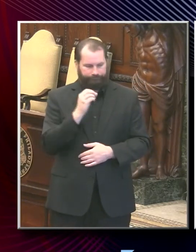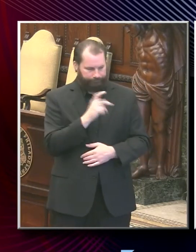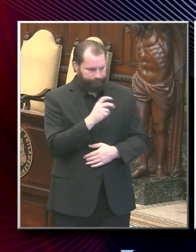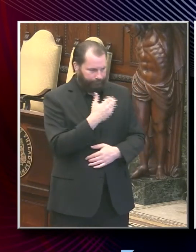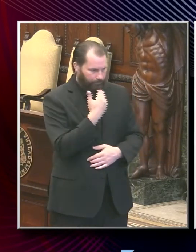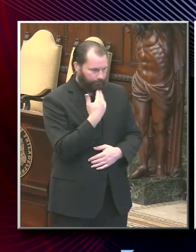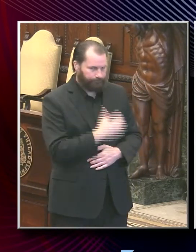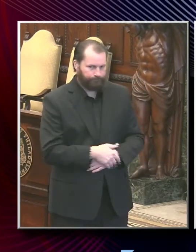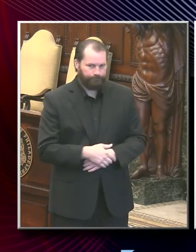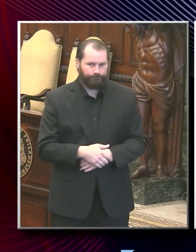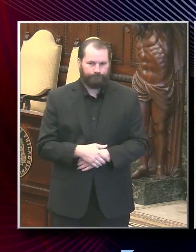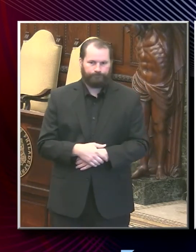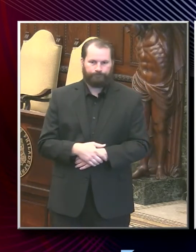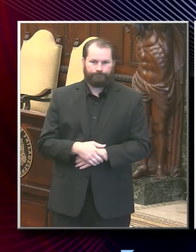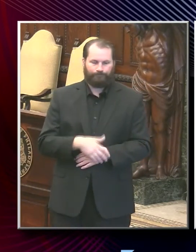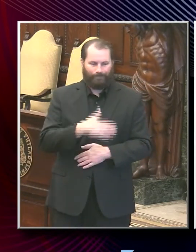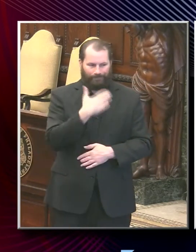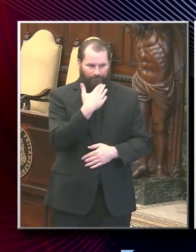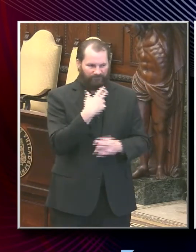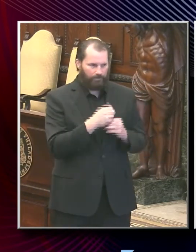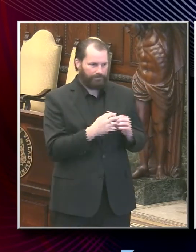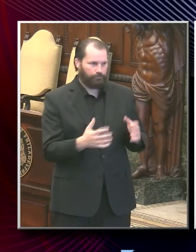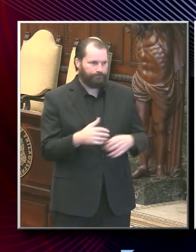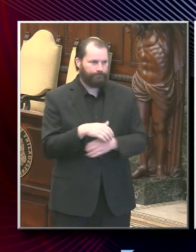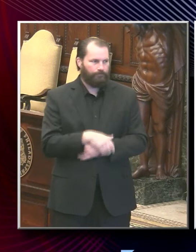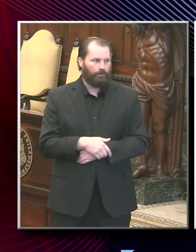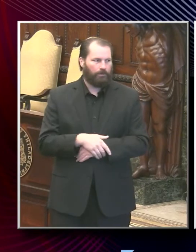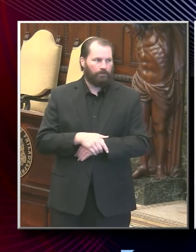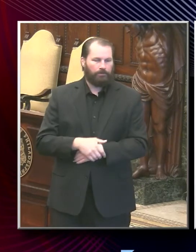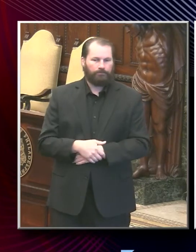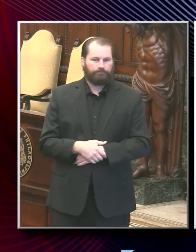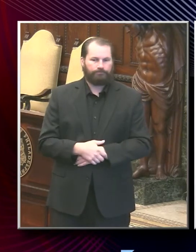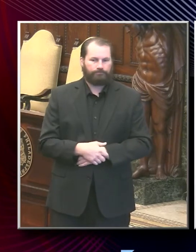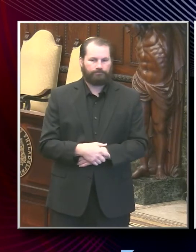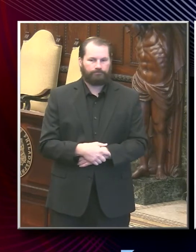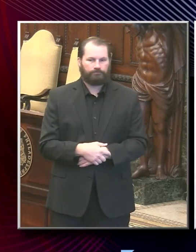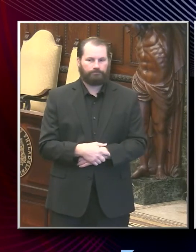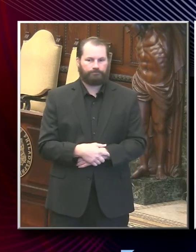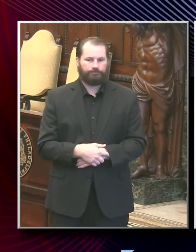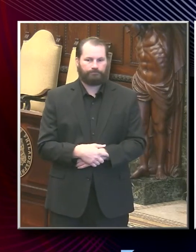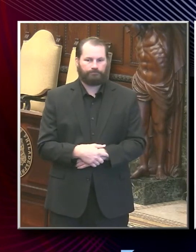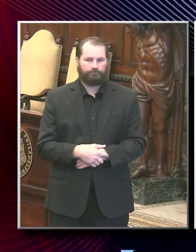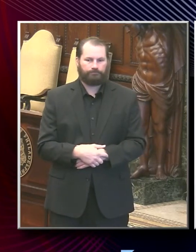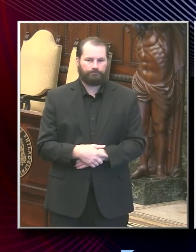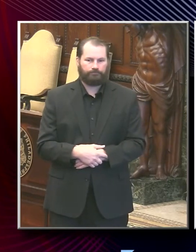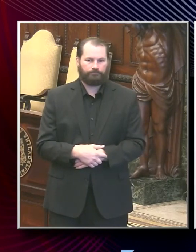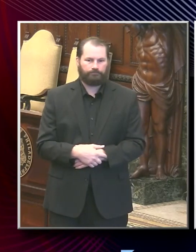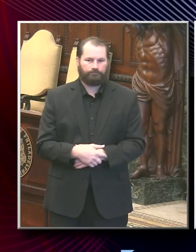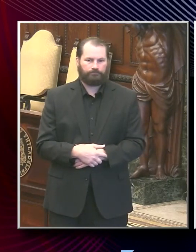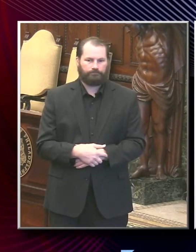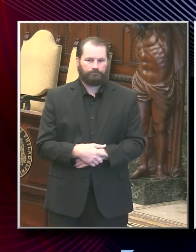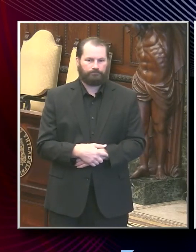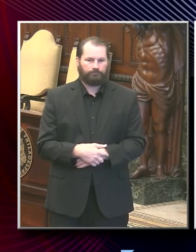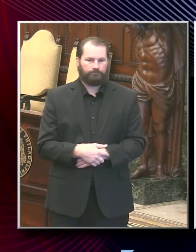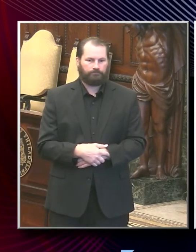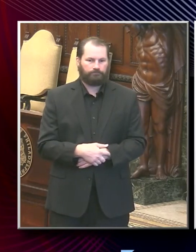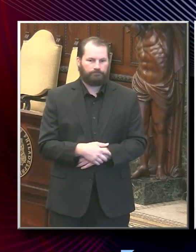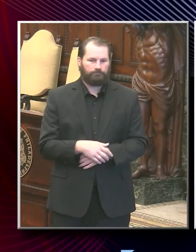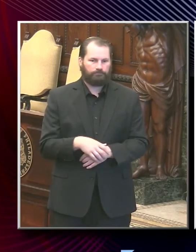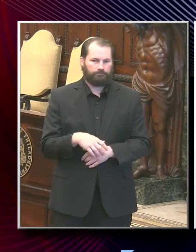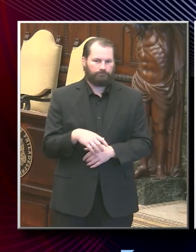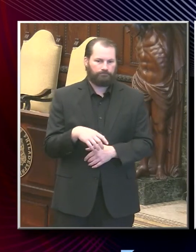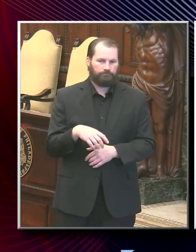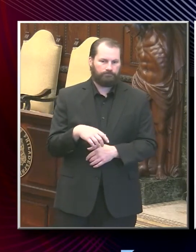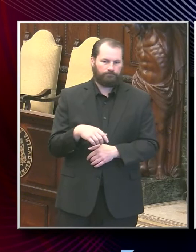gracias. Thank you very much. And Argenis, if you referred to the press release that we put out yesterday, we did have